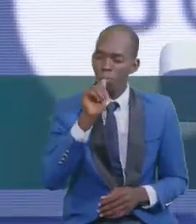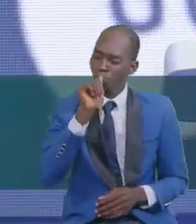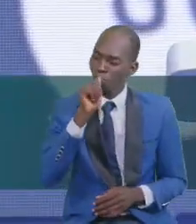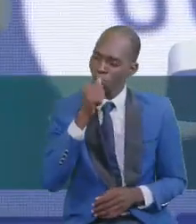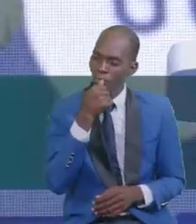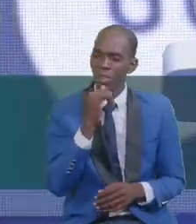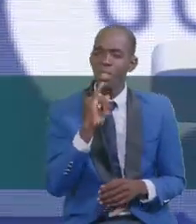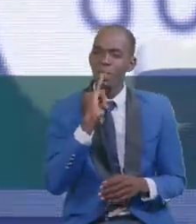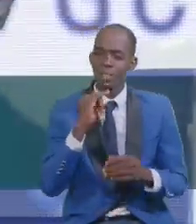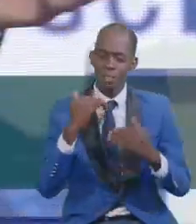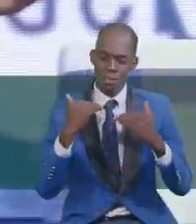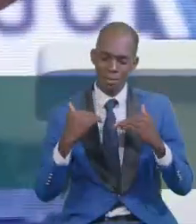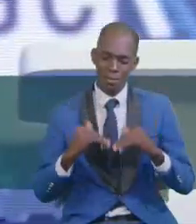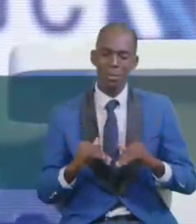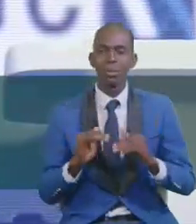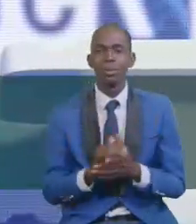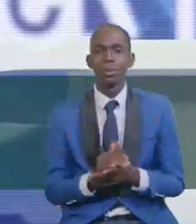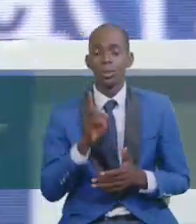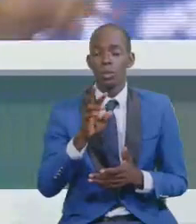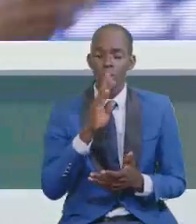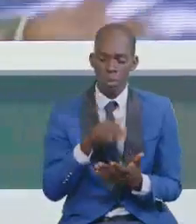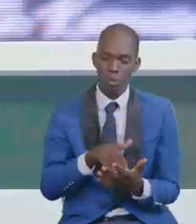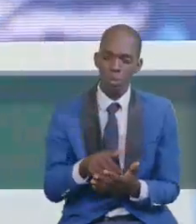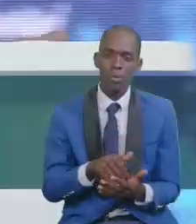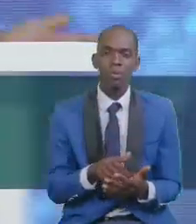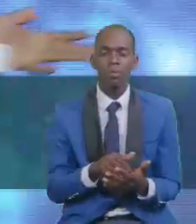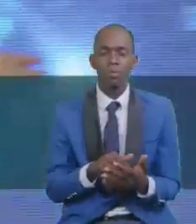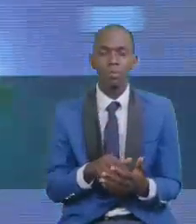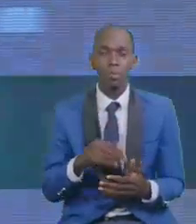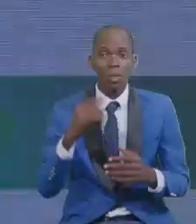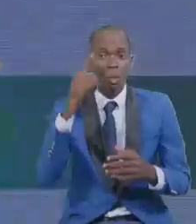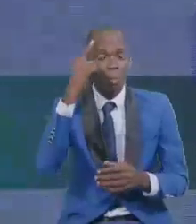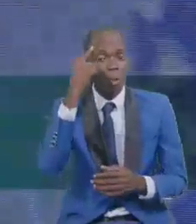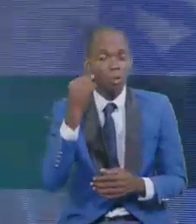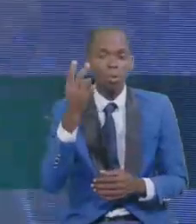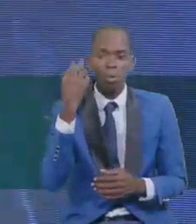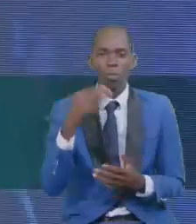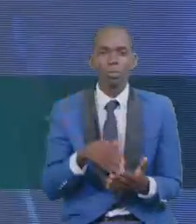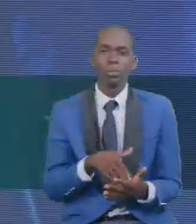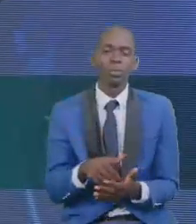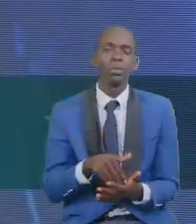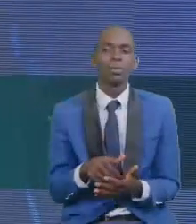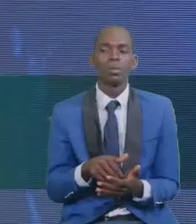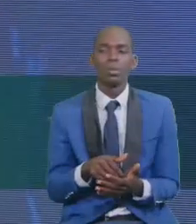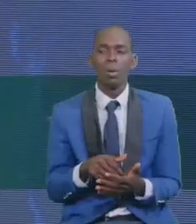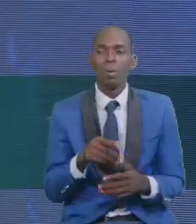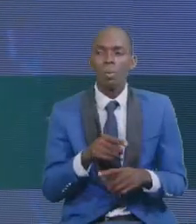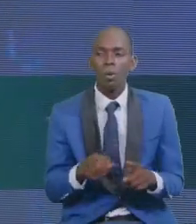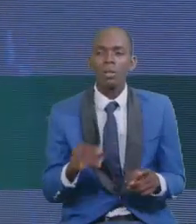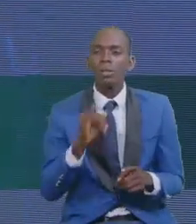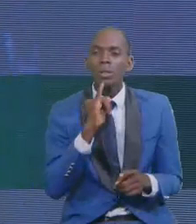limited. You are weak. Moses was weak, but he finished strong.